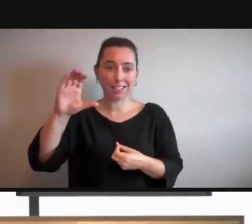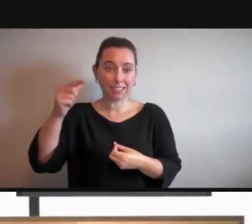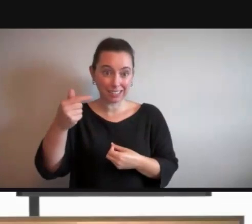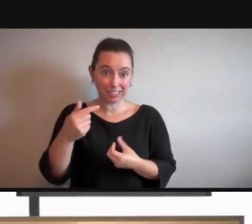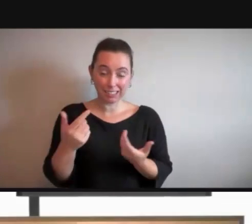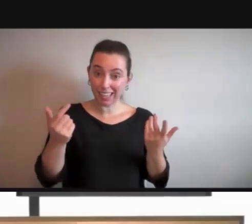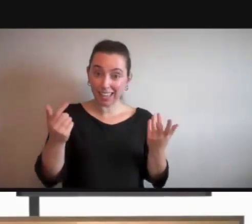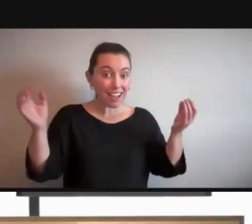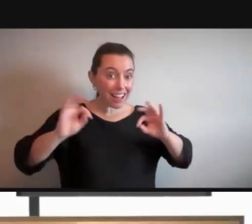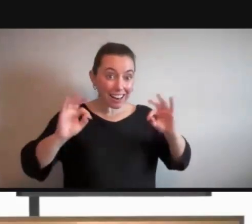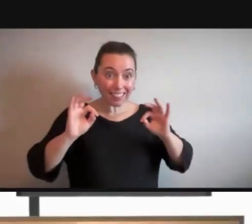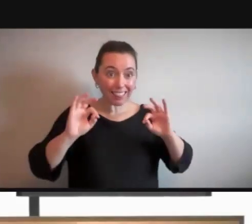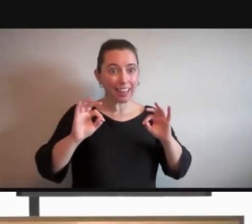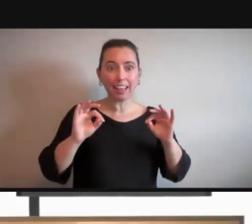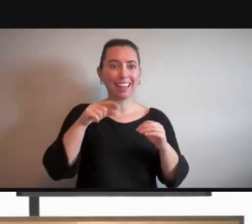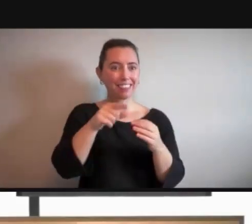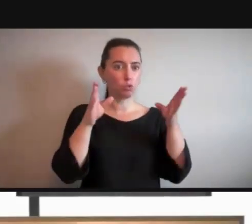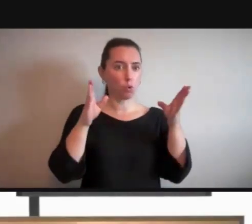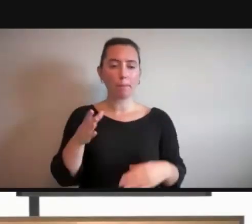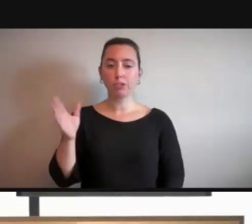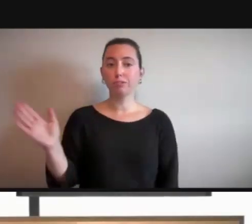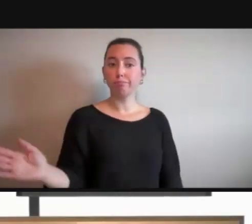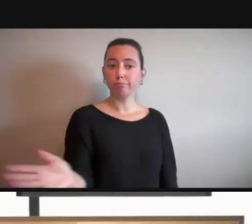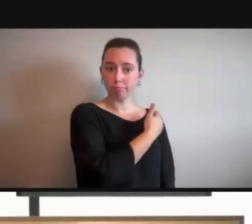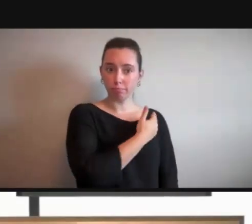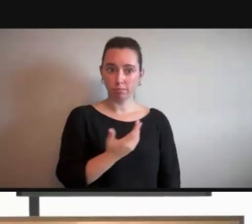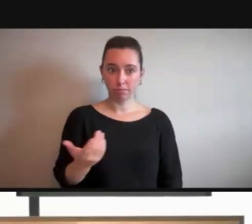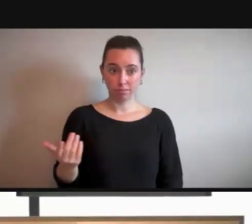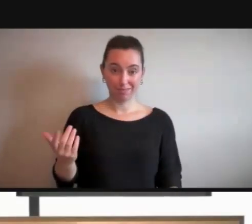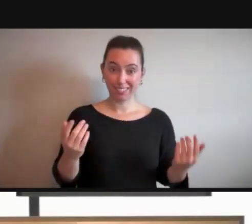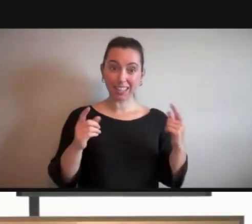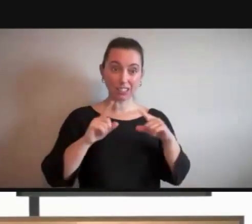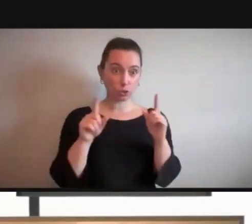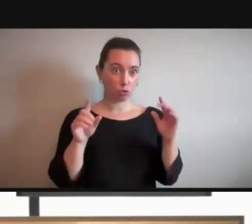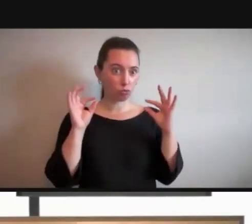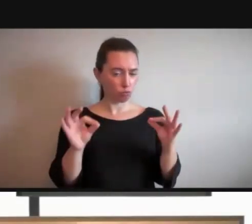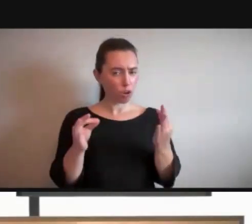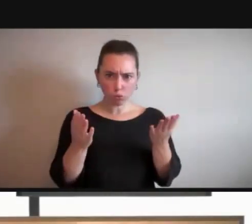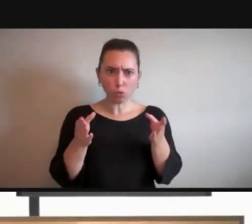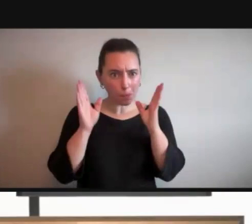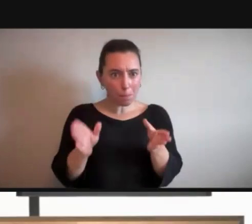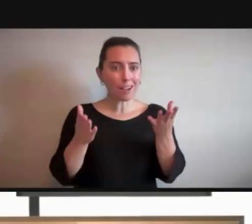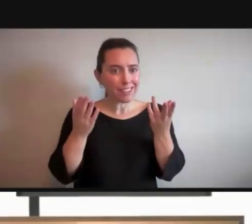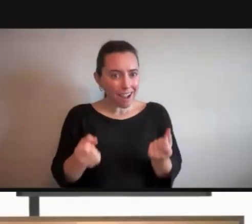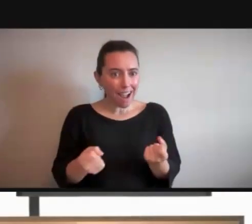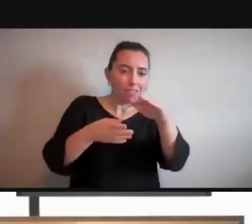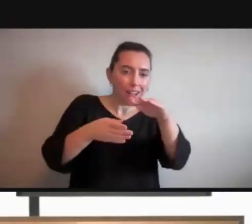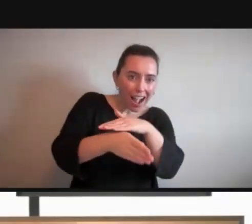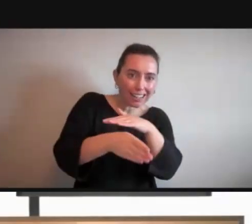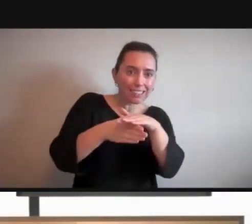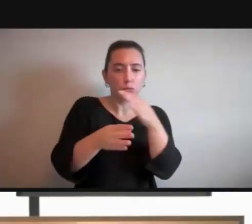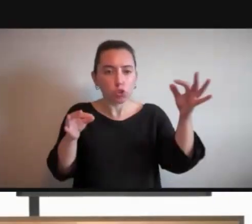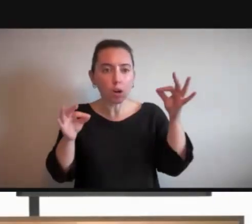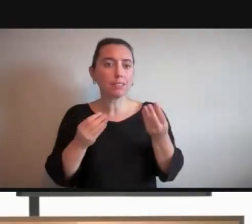skip this requirement, which may not be the best thing, because you should always be able to find documentation on